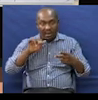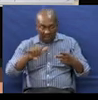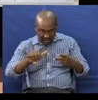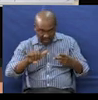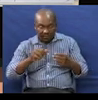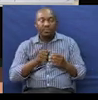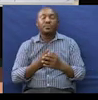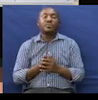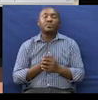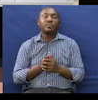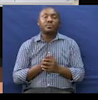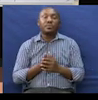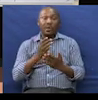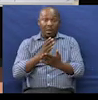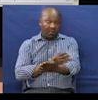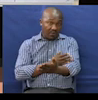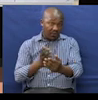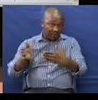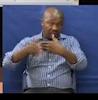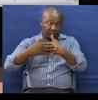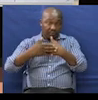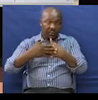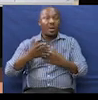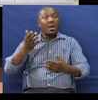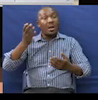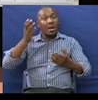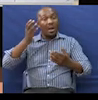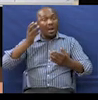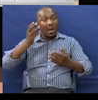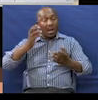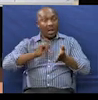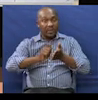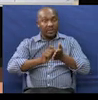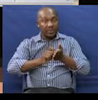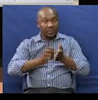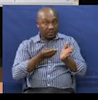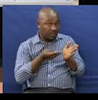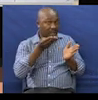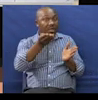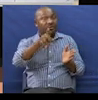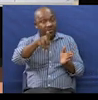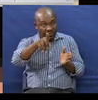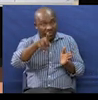we end up our lesson, dear students, I'd like to give you an assignment to